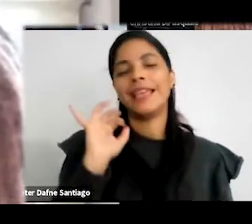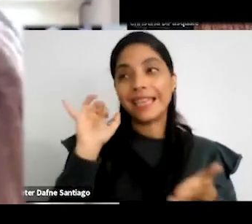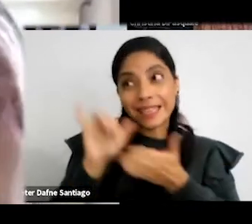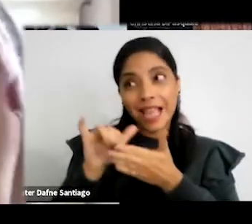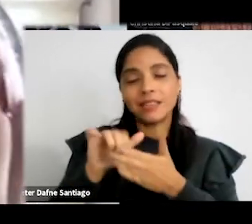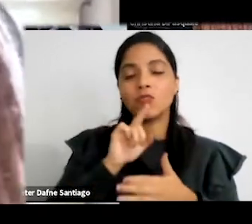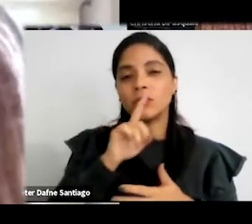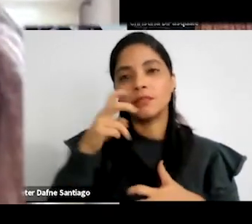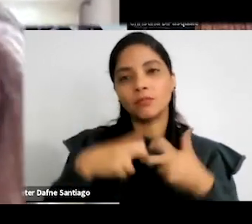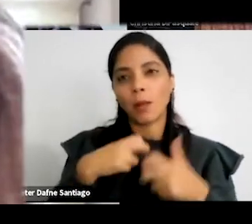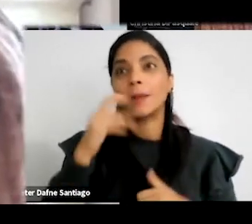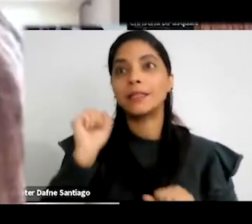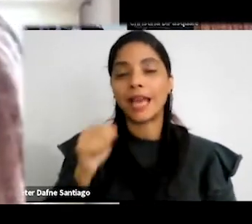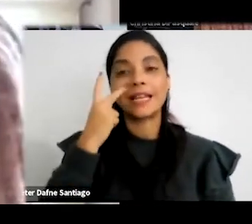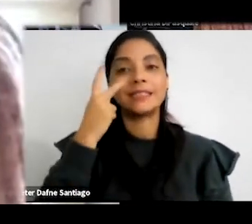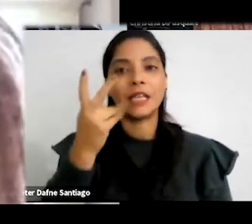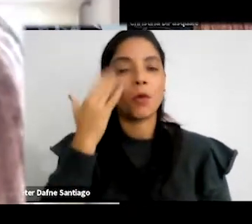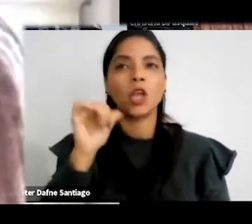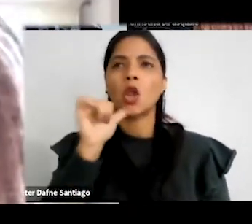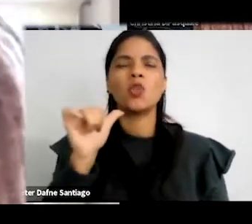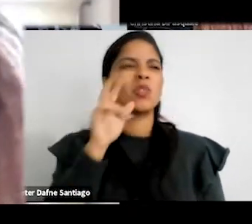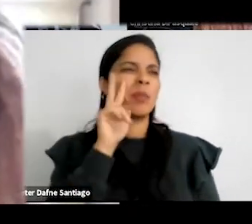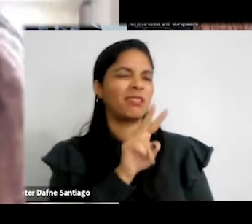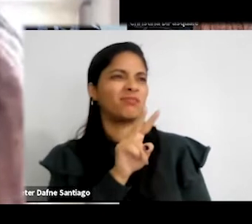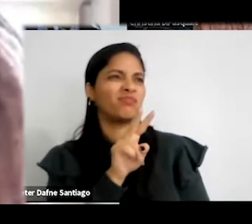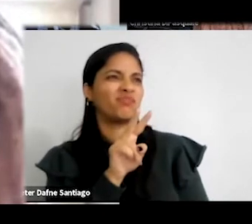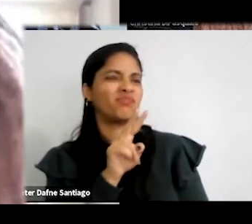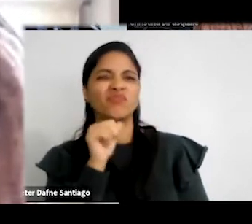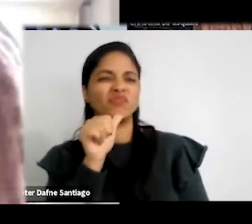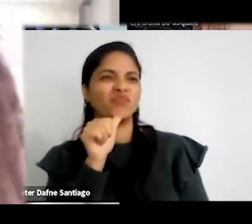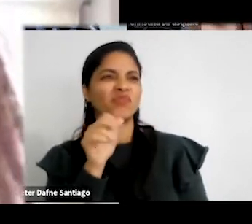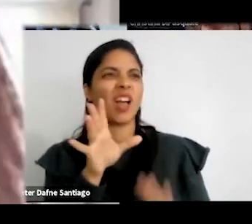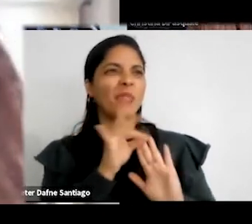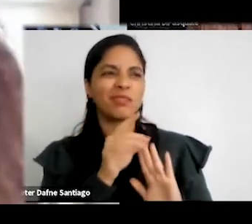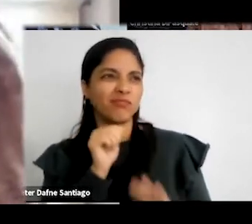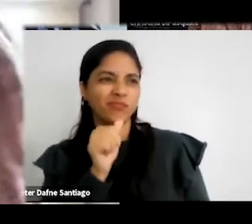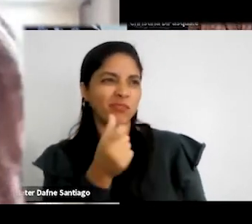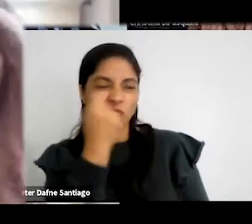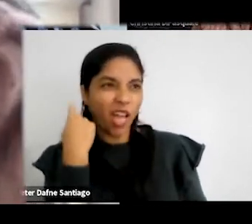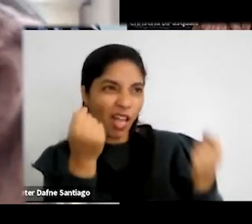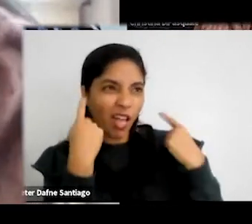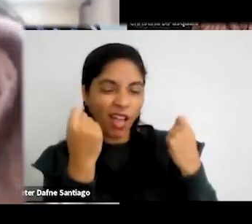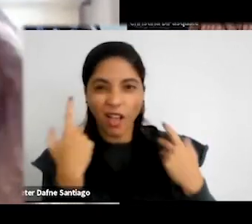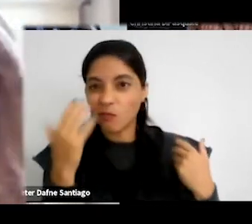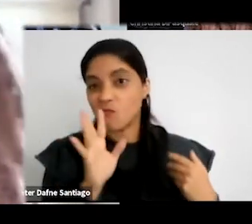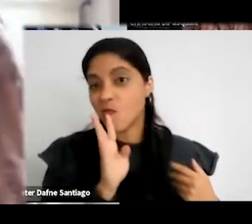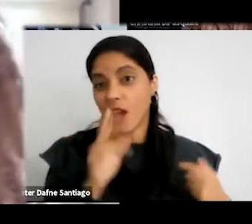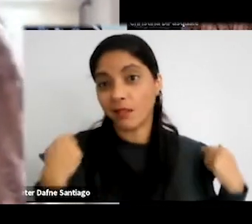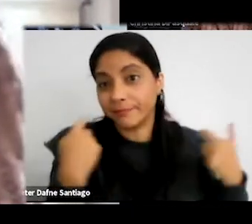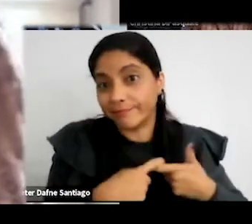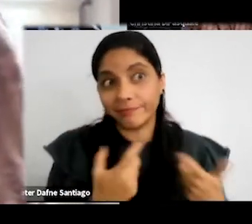because they had no sense of, Spanish speaking audience and how large it was and what they wanted. So there were some attempts